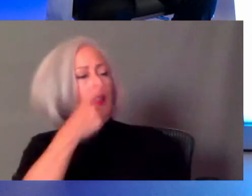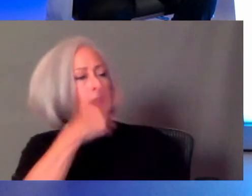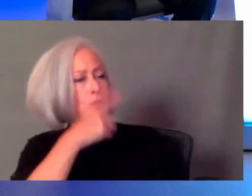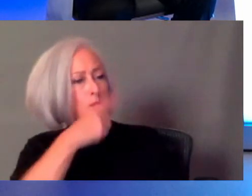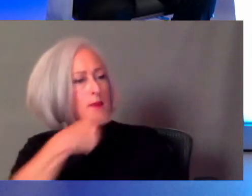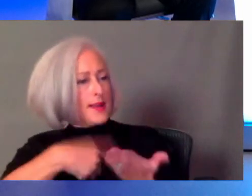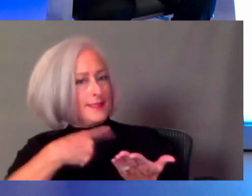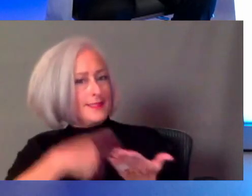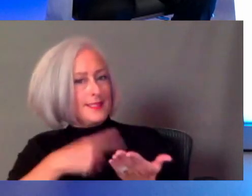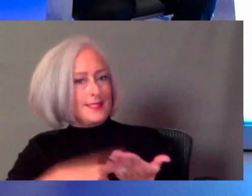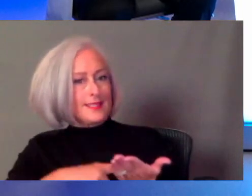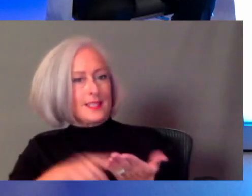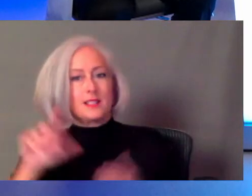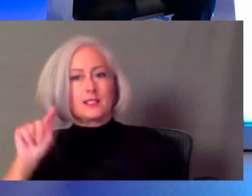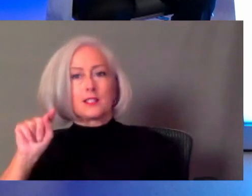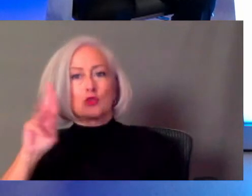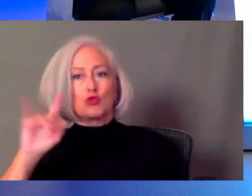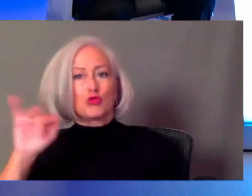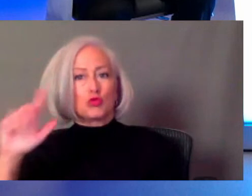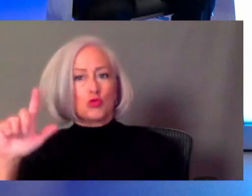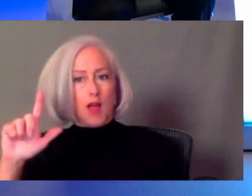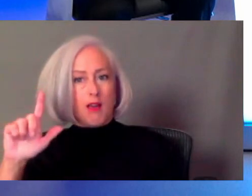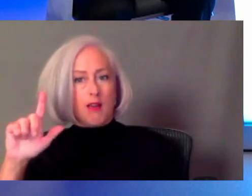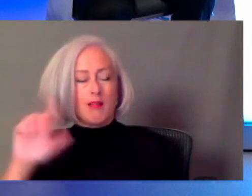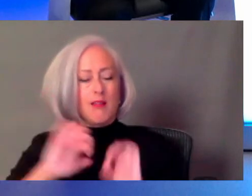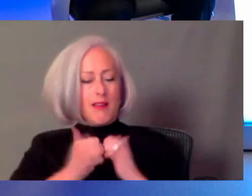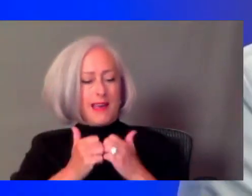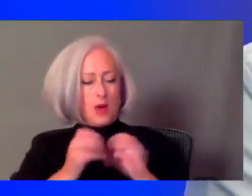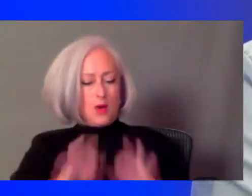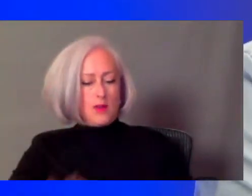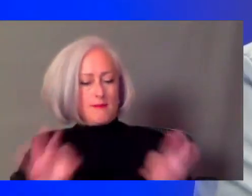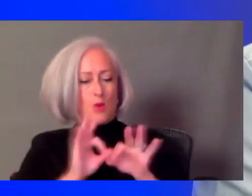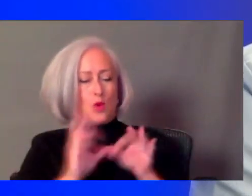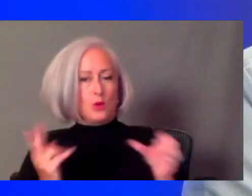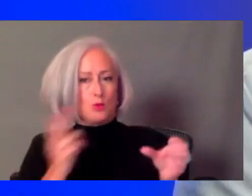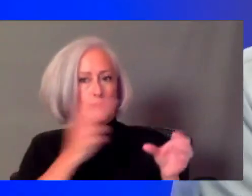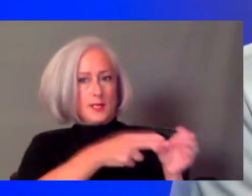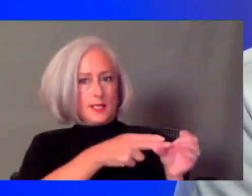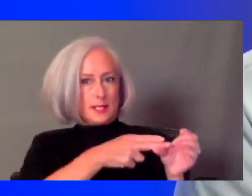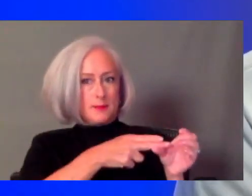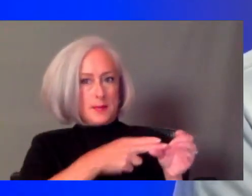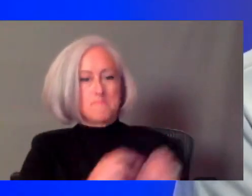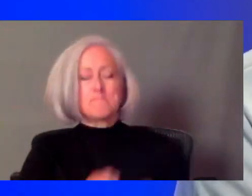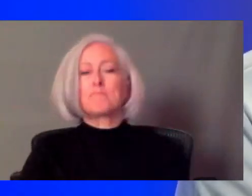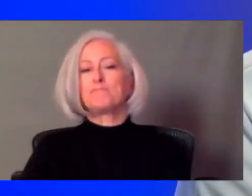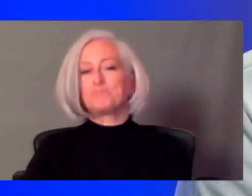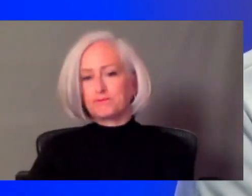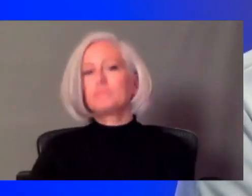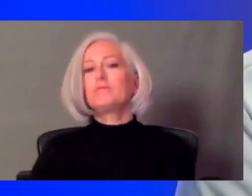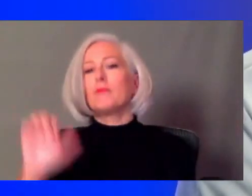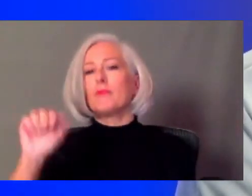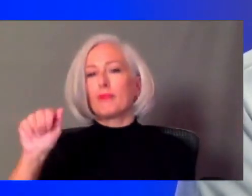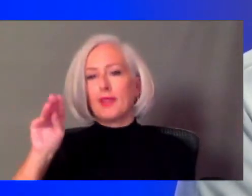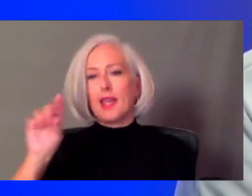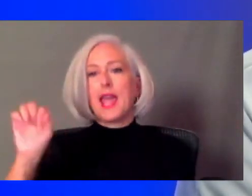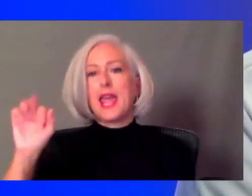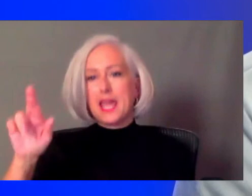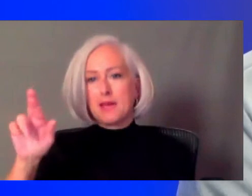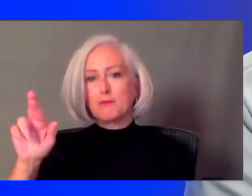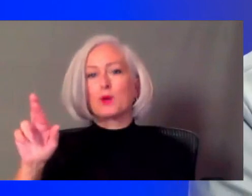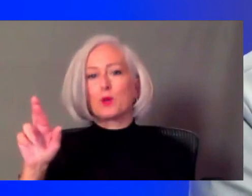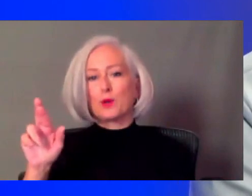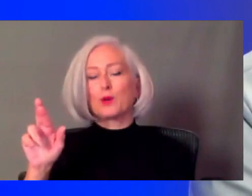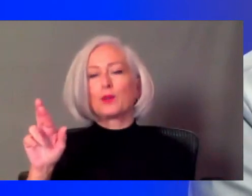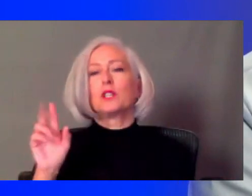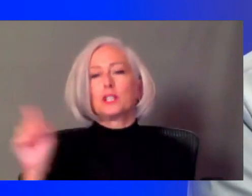really trying to get on top of this pandemic very early, and it was directly related to participating in a clinical